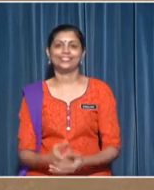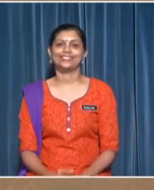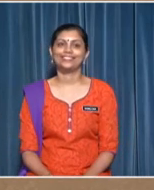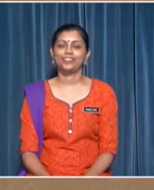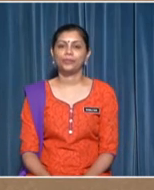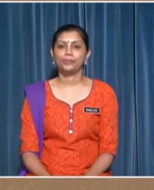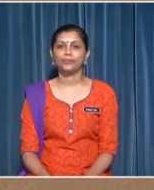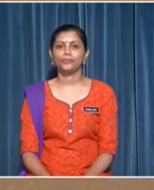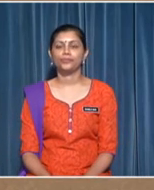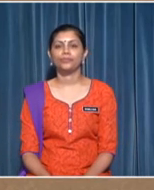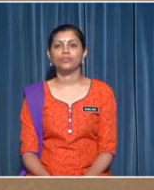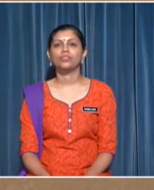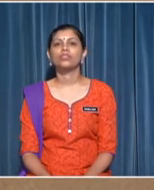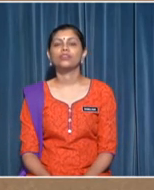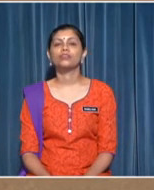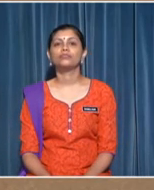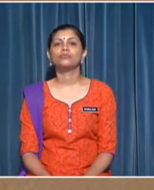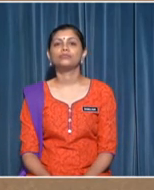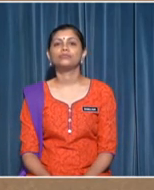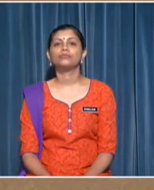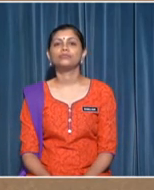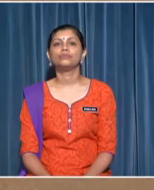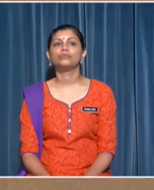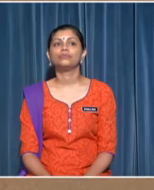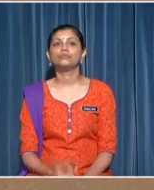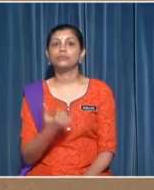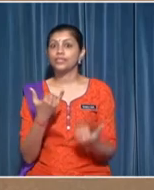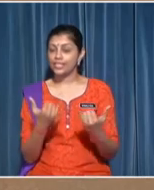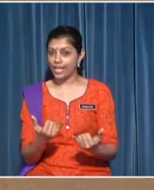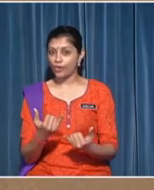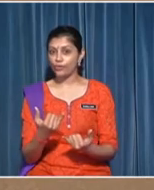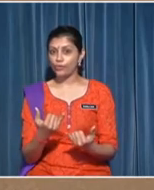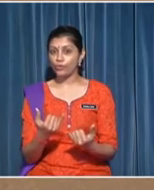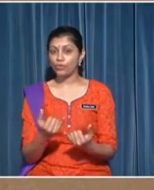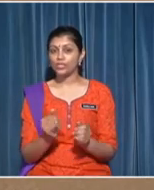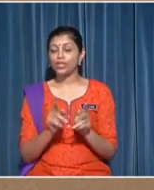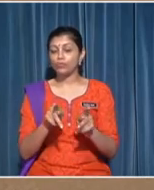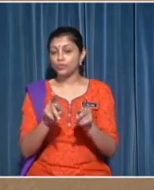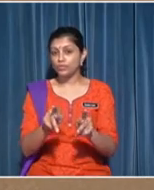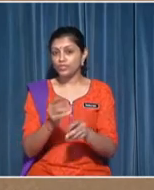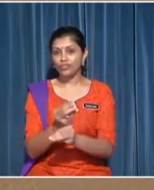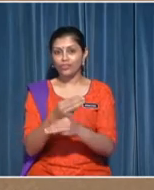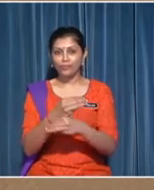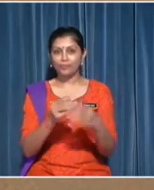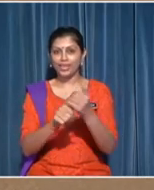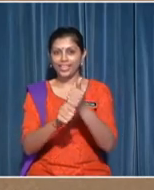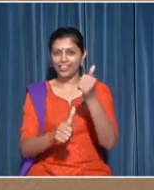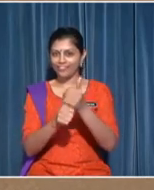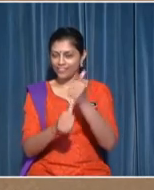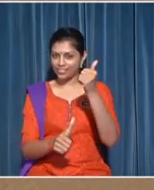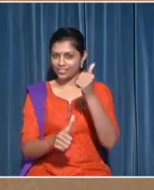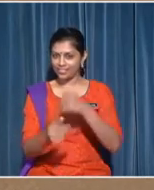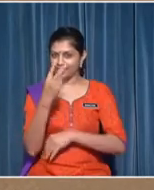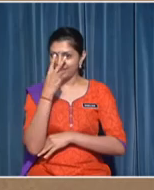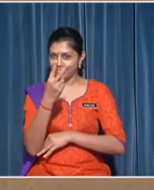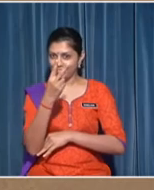feces. Yes, feces. You are about to watch the process of making feces here. Let's